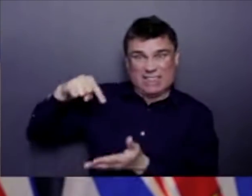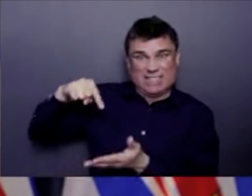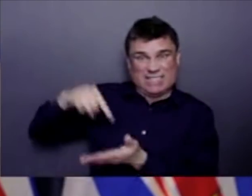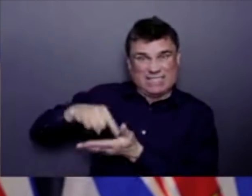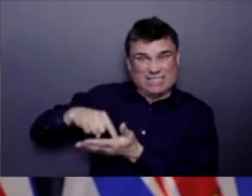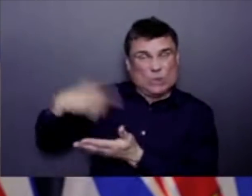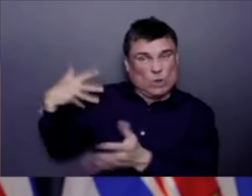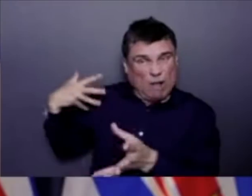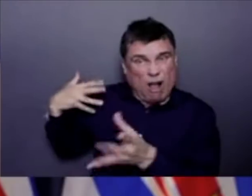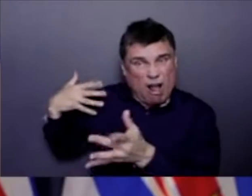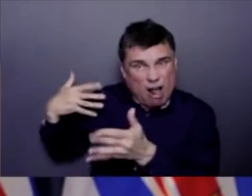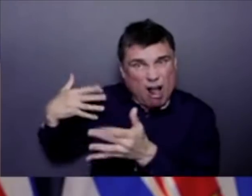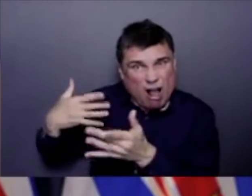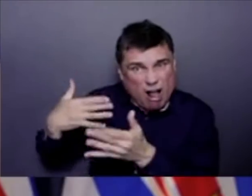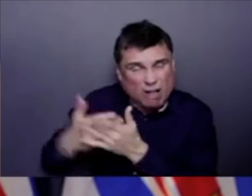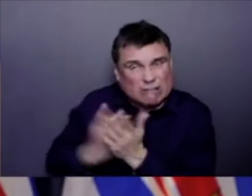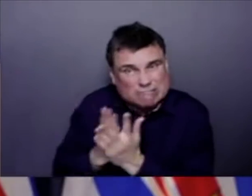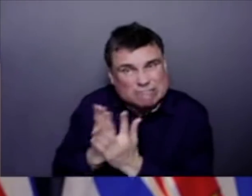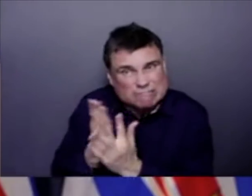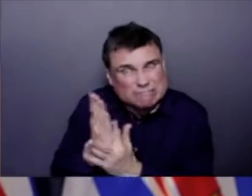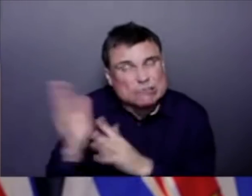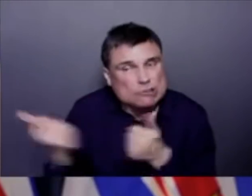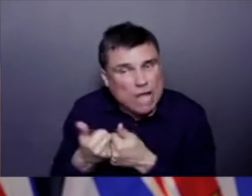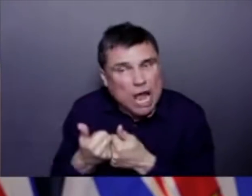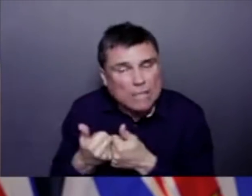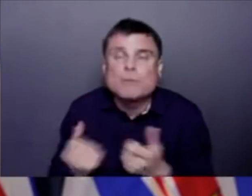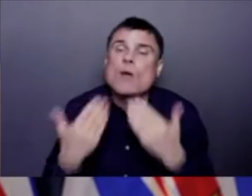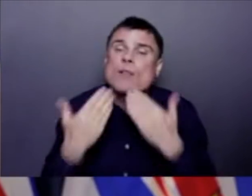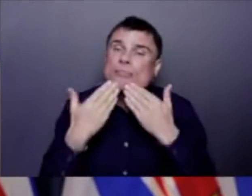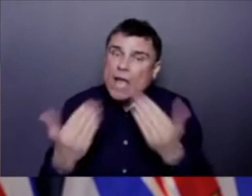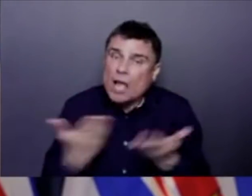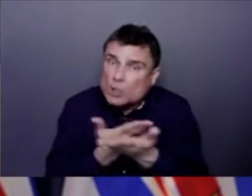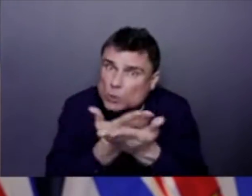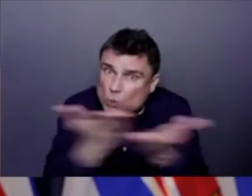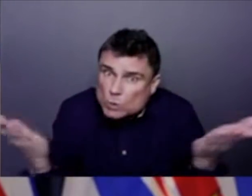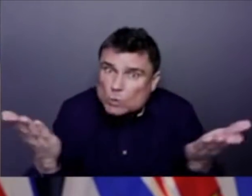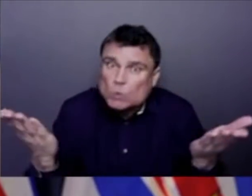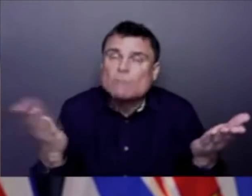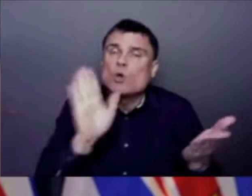and what they did in recognizing, finding new ways to celebrate